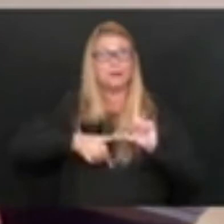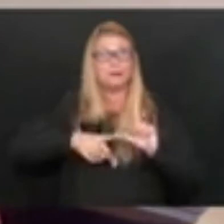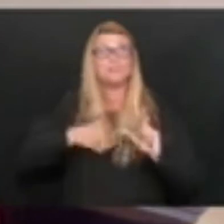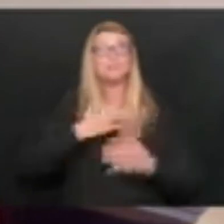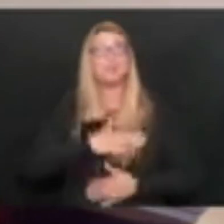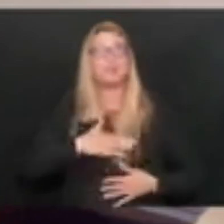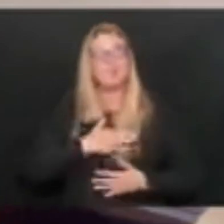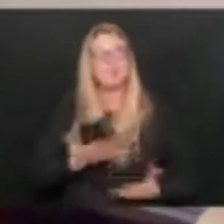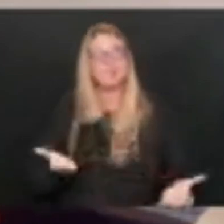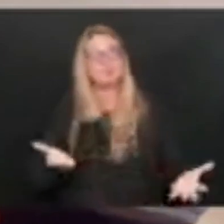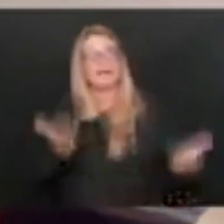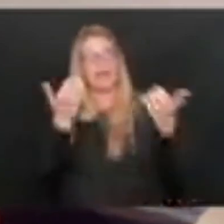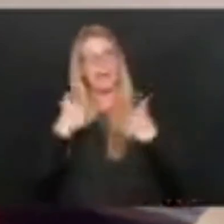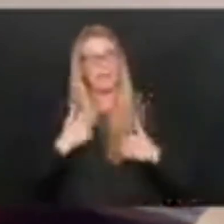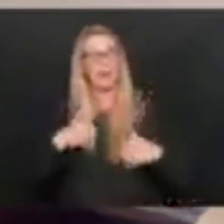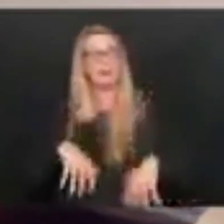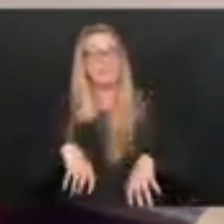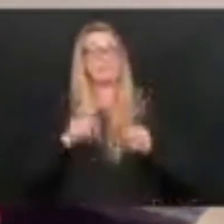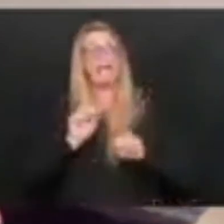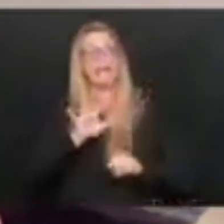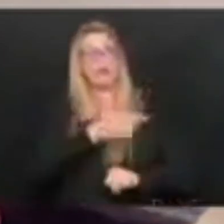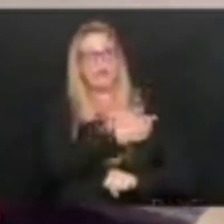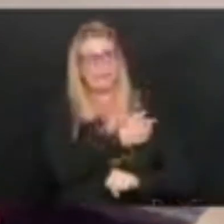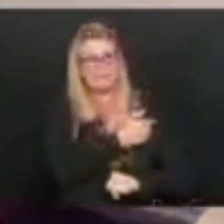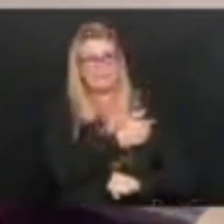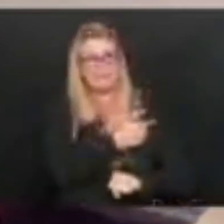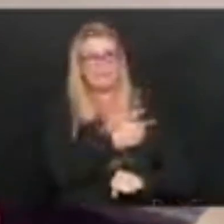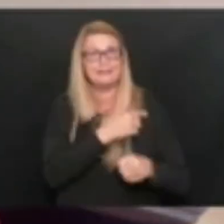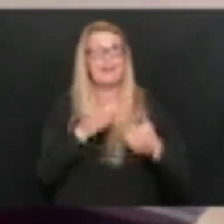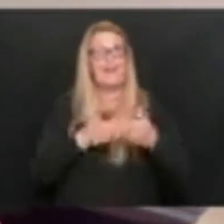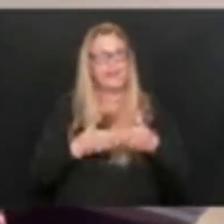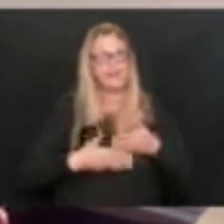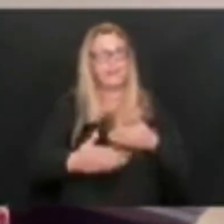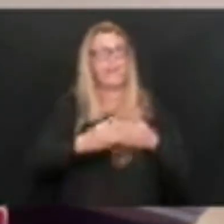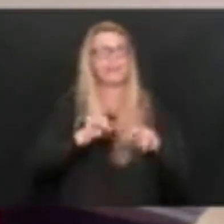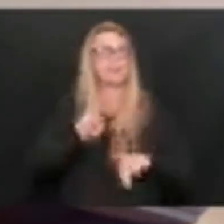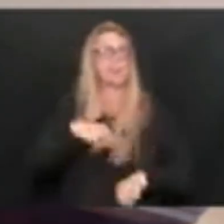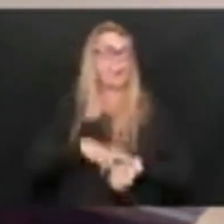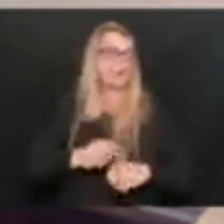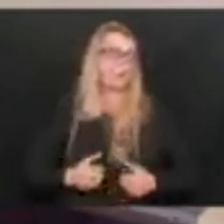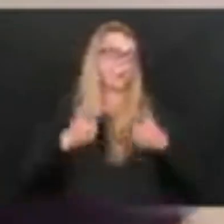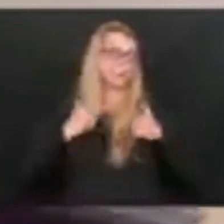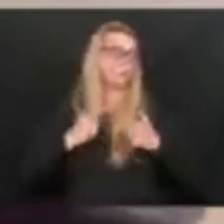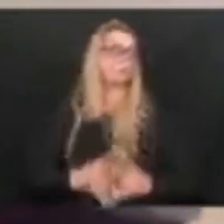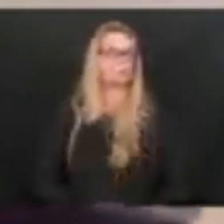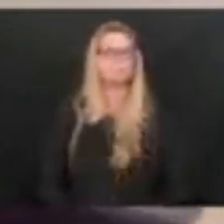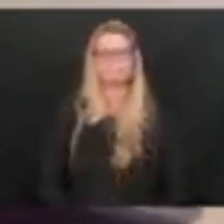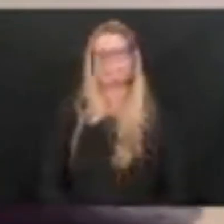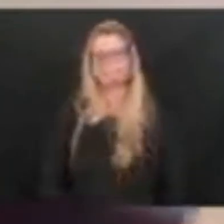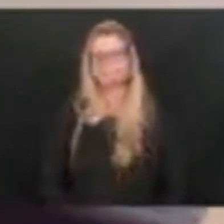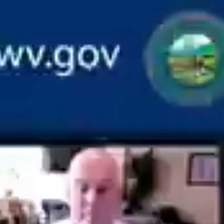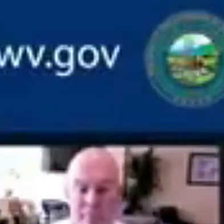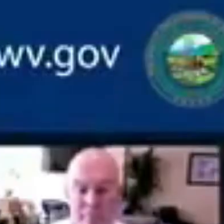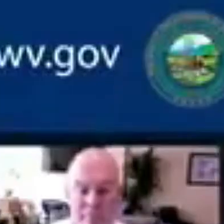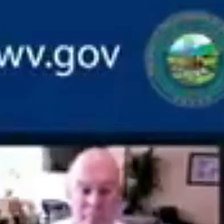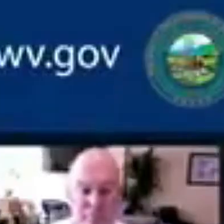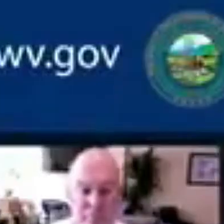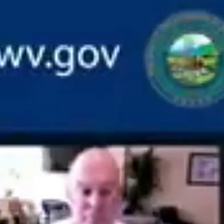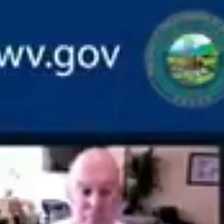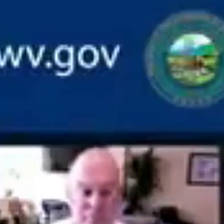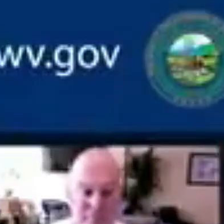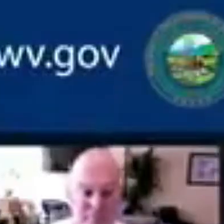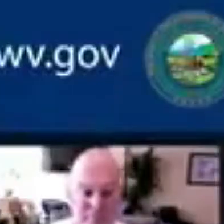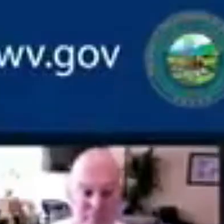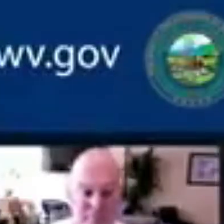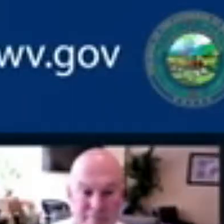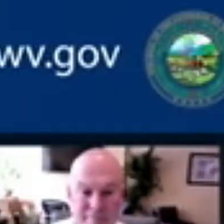please step up, get vaccinated. Let's get back to normal. Thank you. Thank you, sir. Next to Secretary Bill Crouch